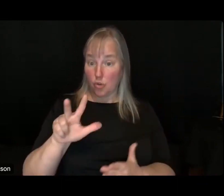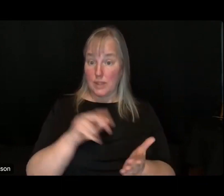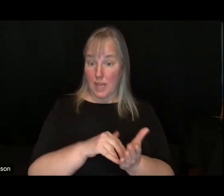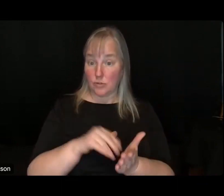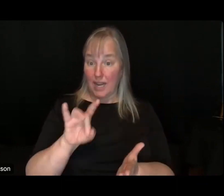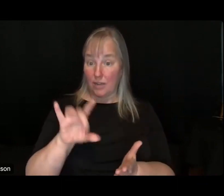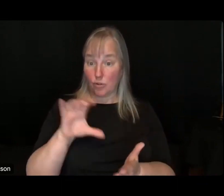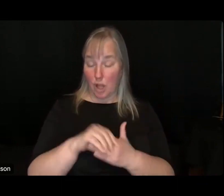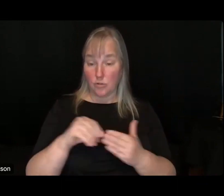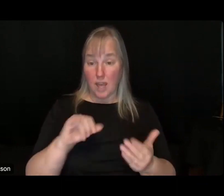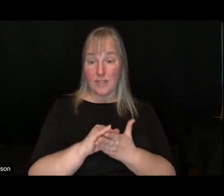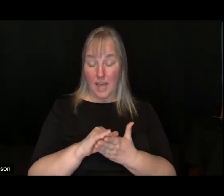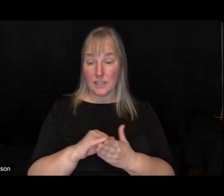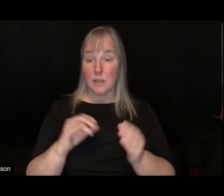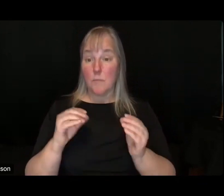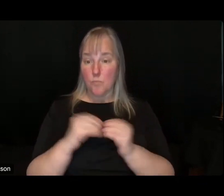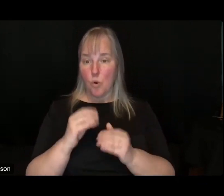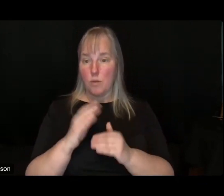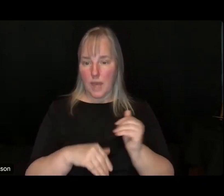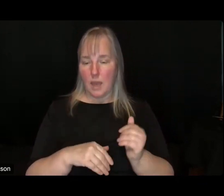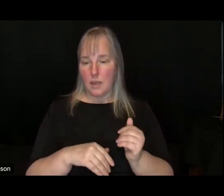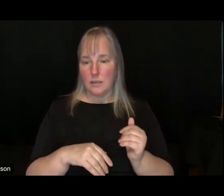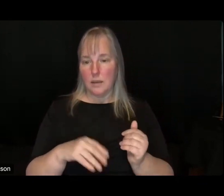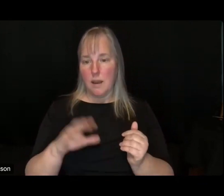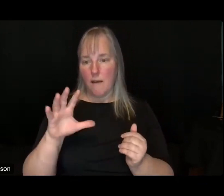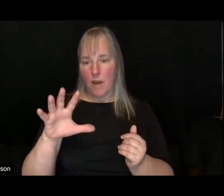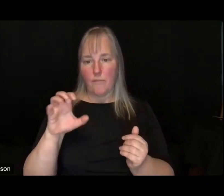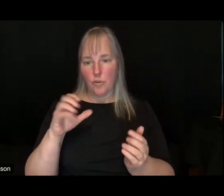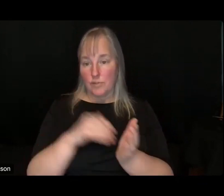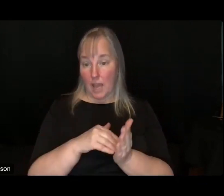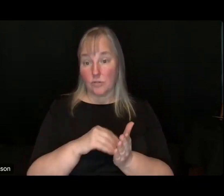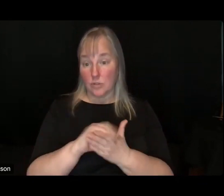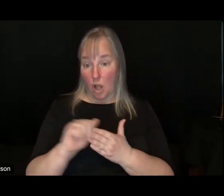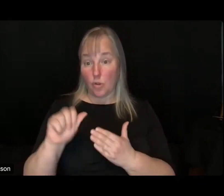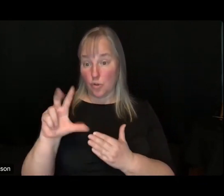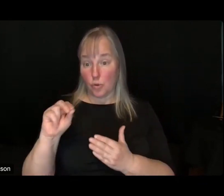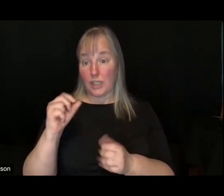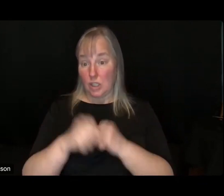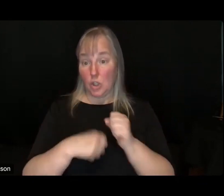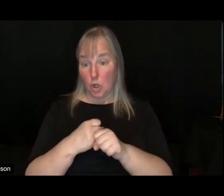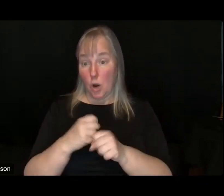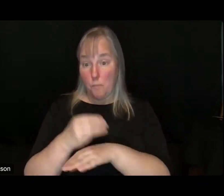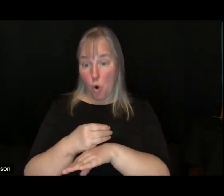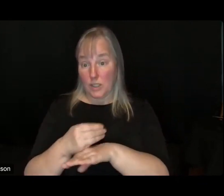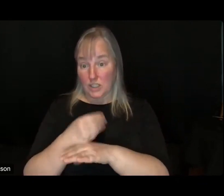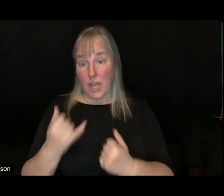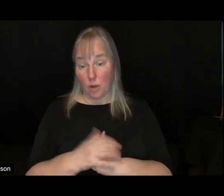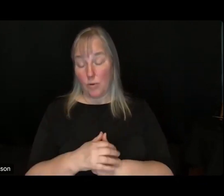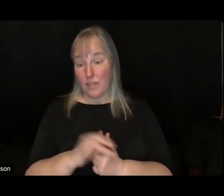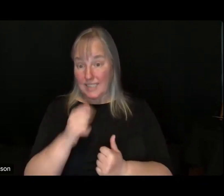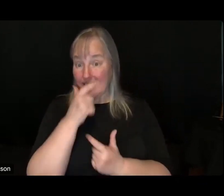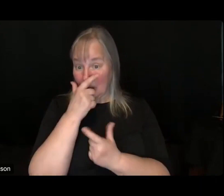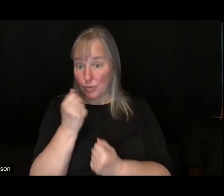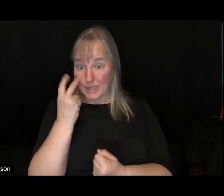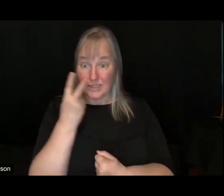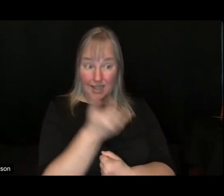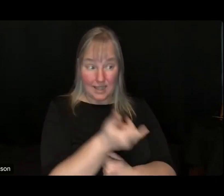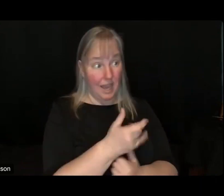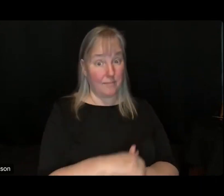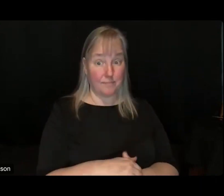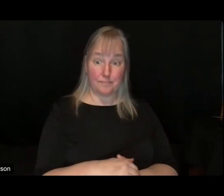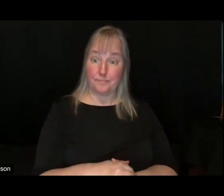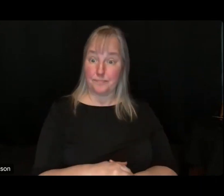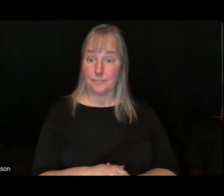$525,000 30-year mortgage right now. And it's very interesting to see that.